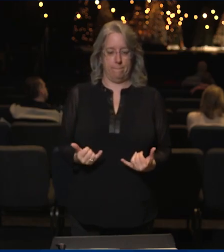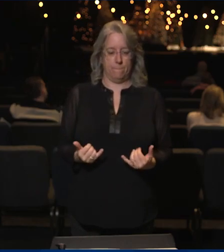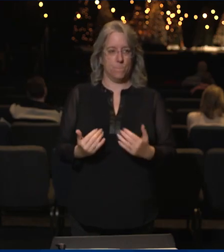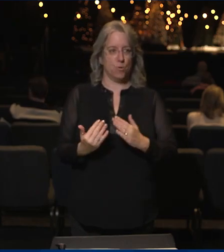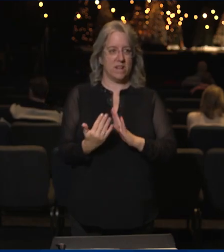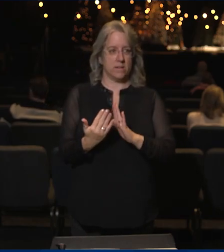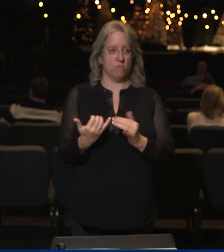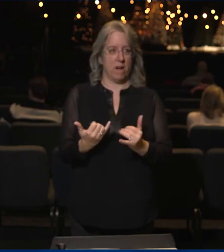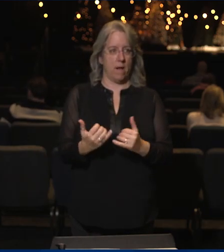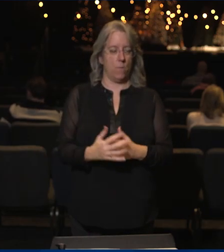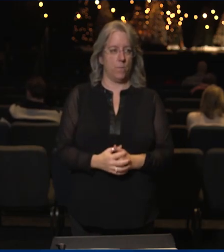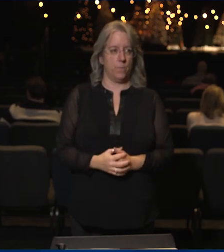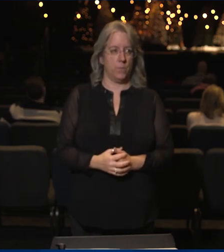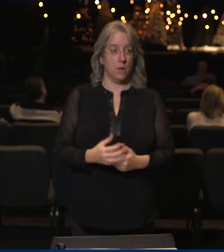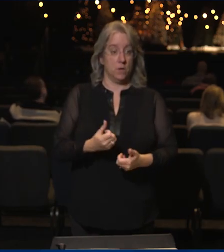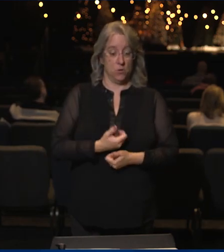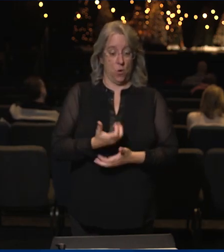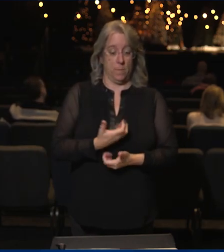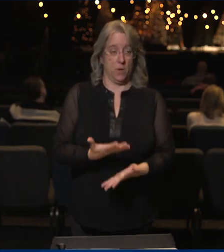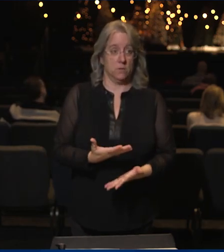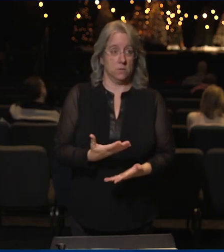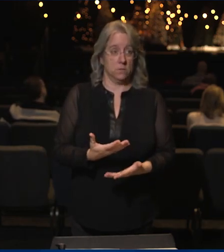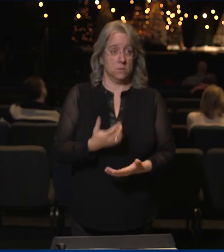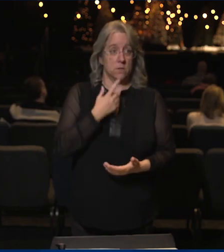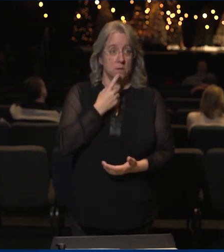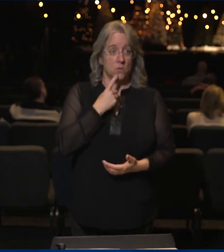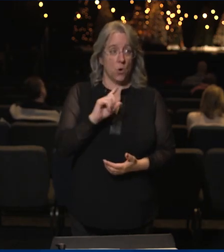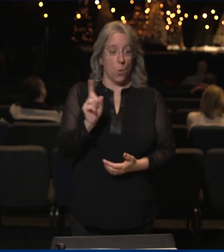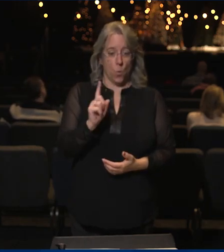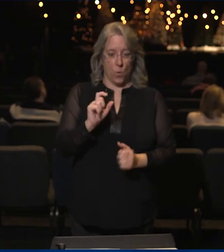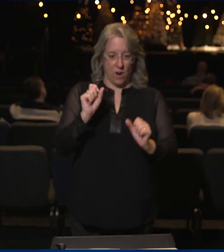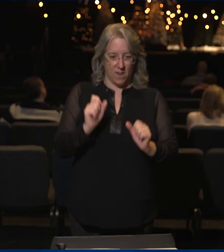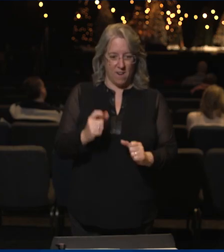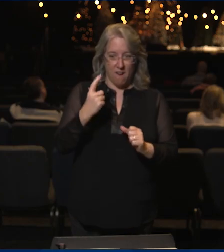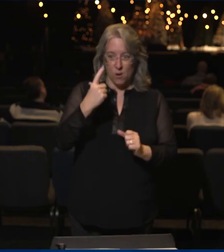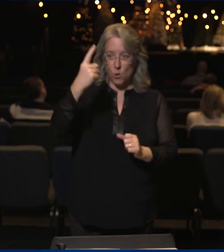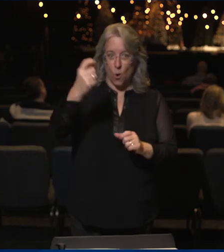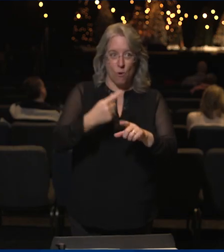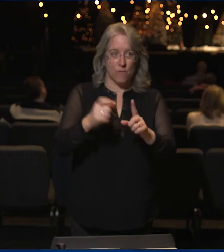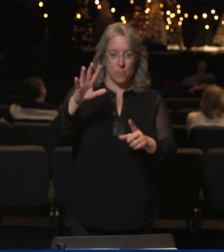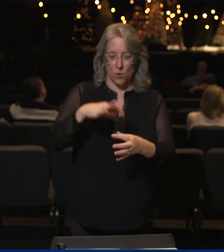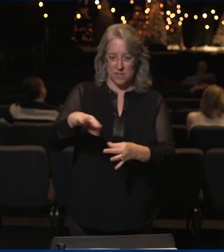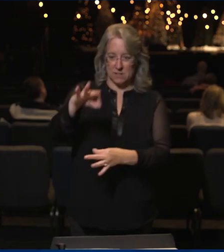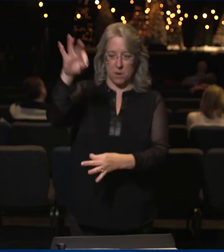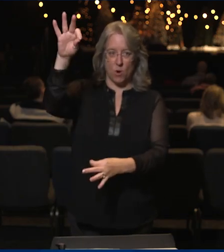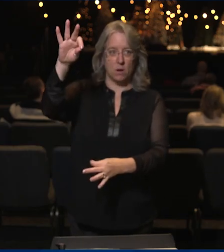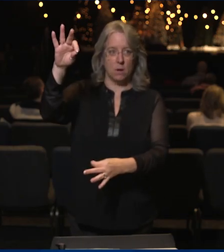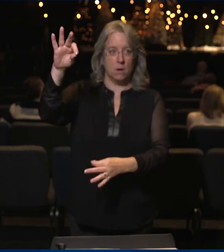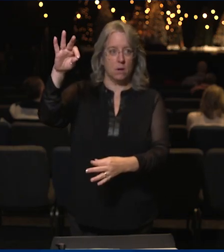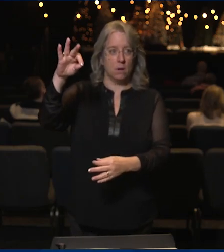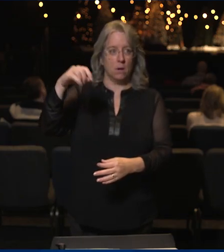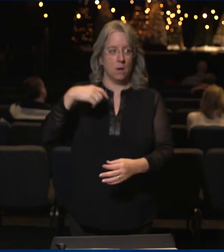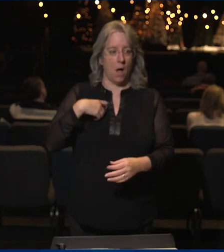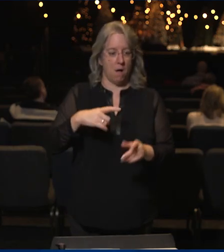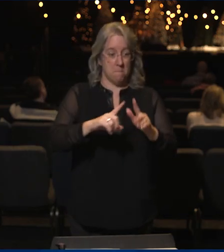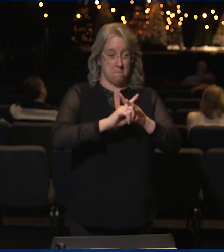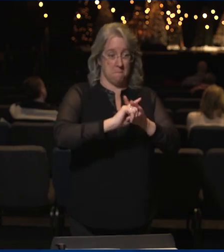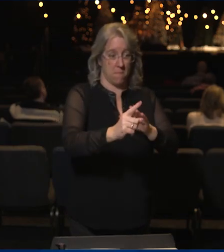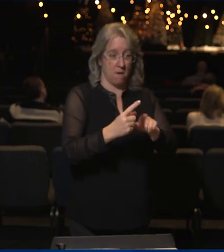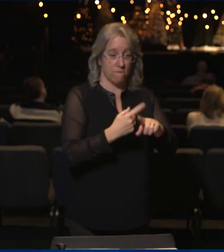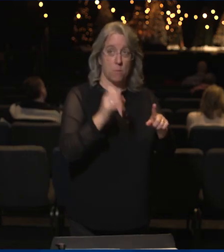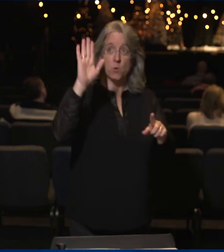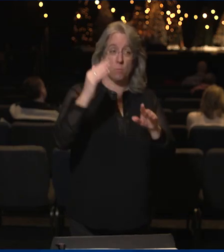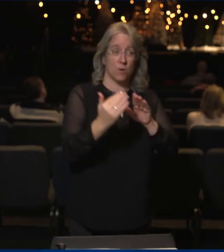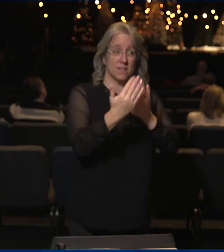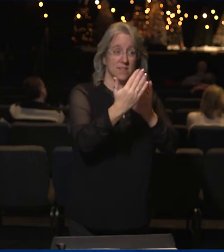says, "Where can I go from your spirit? Where can I flee from your presence?